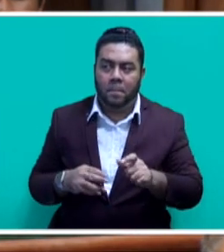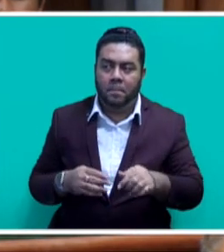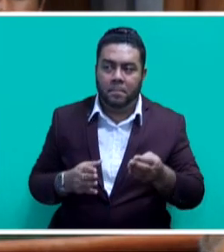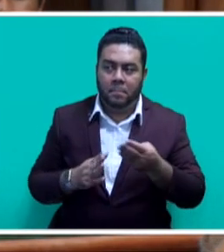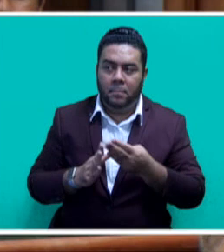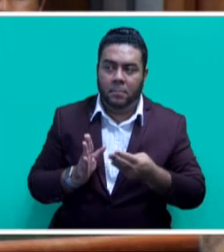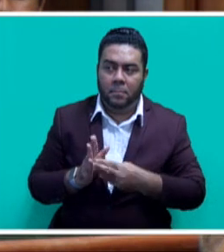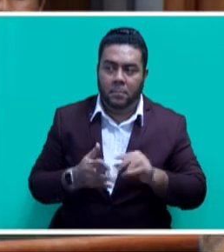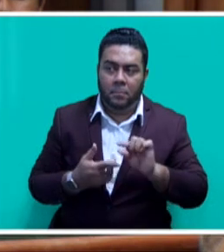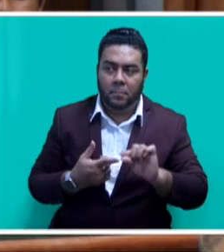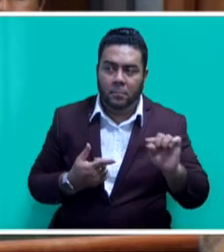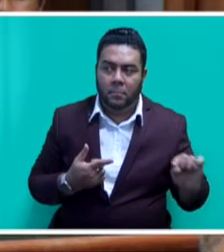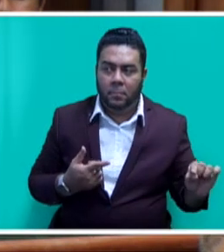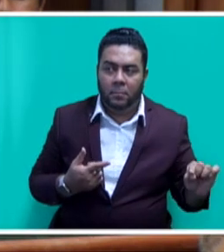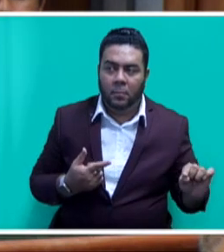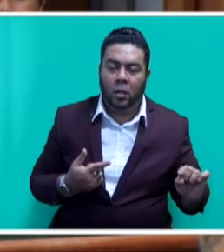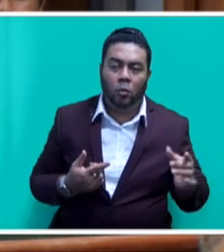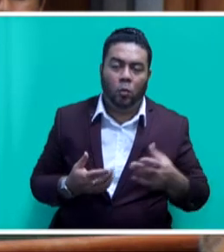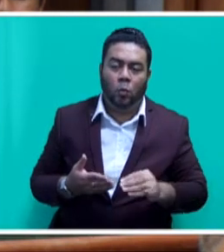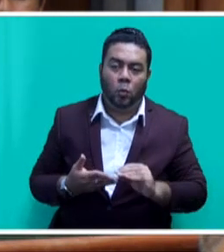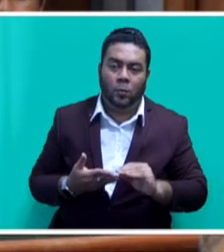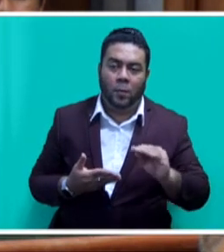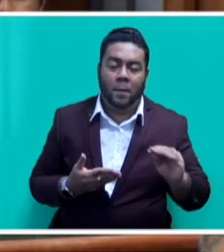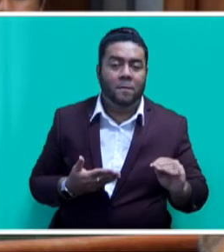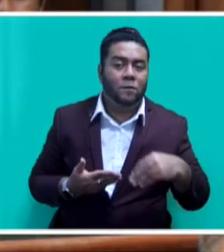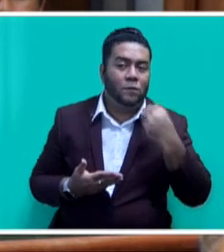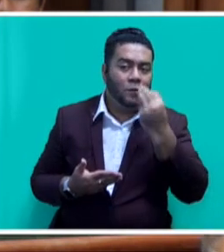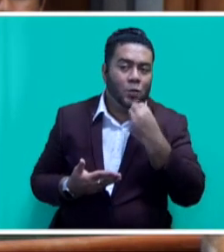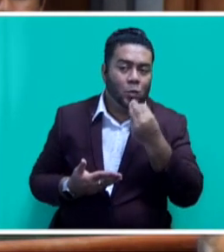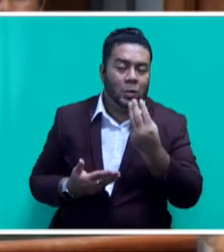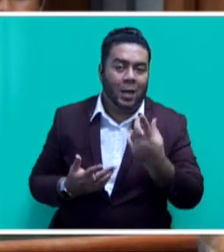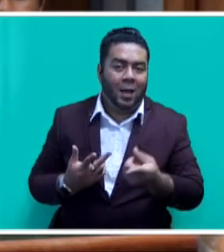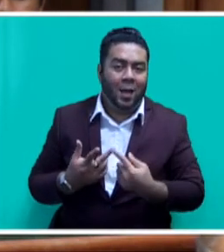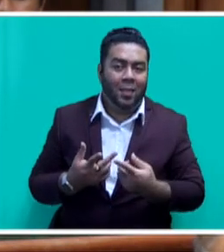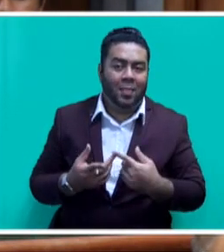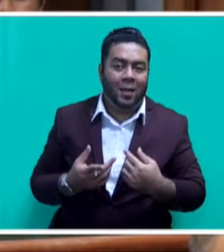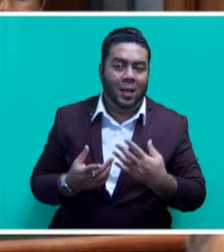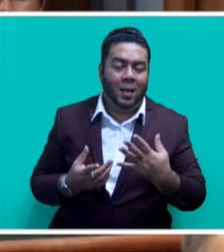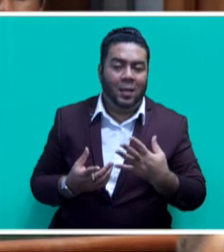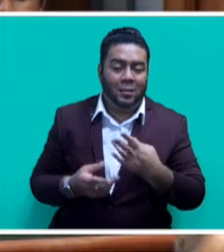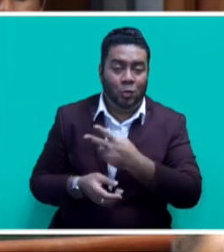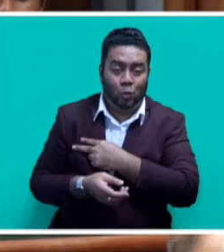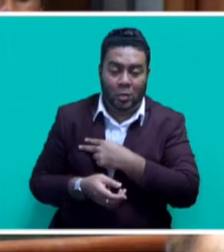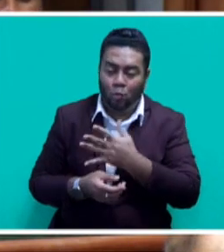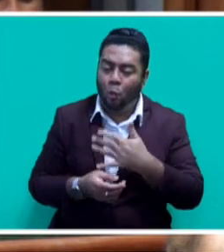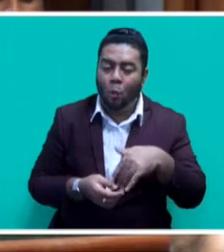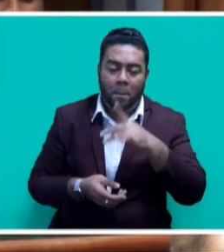directed towards the provision of food and nutritional security to all